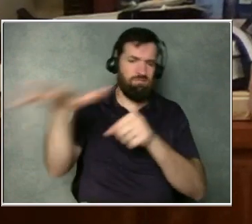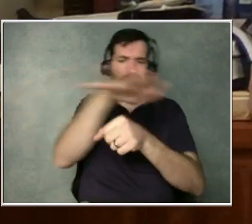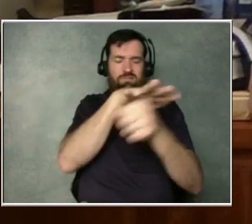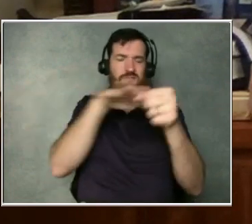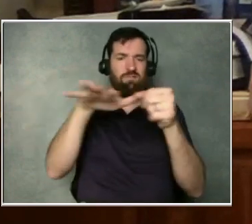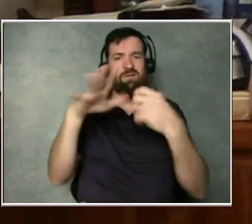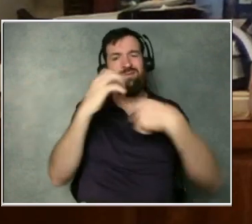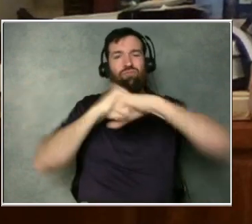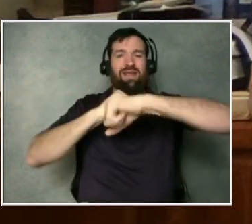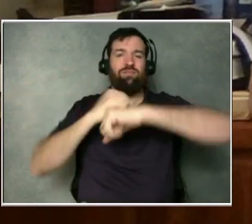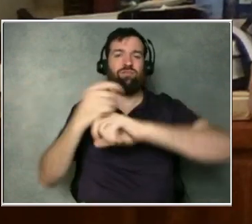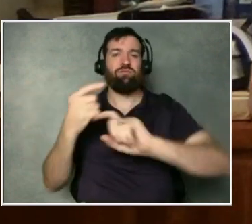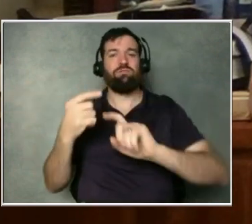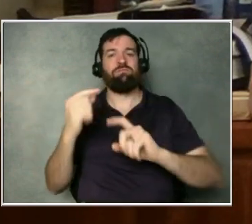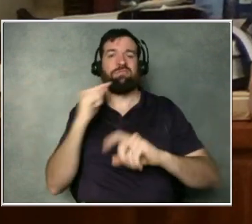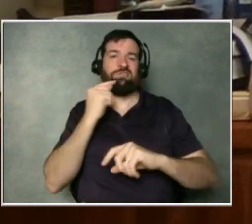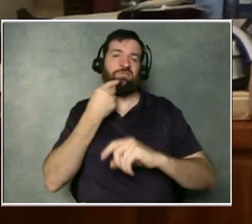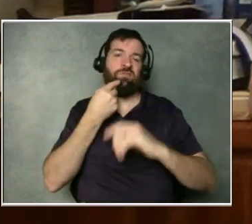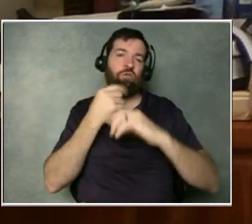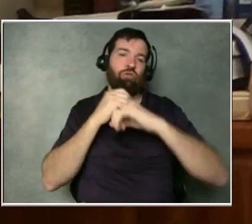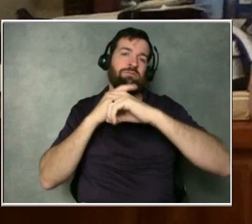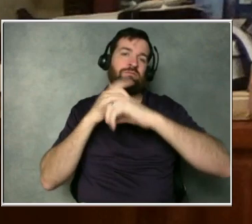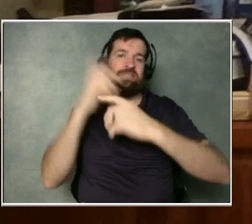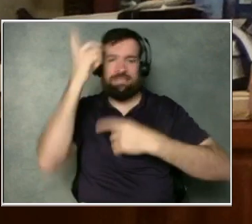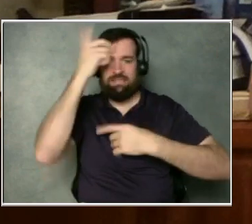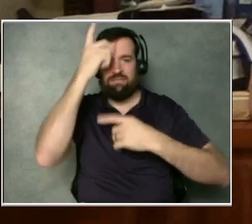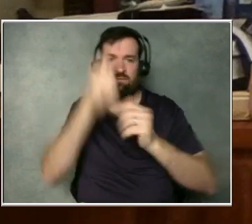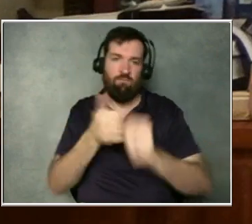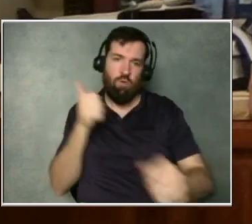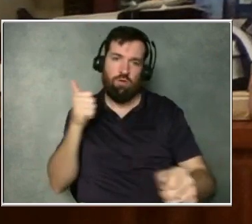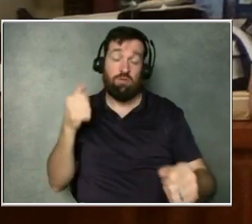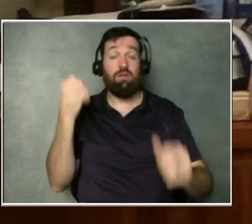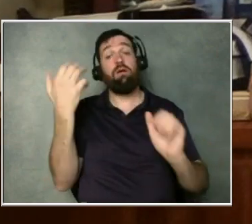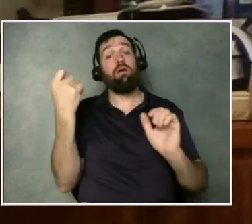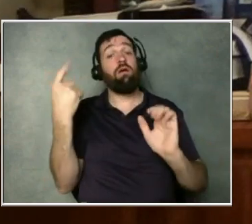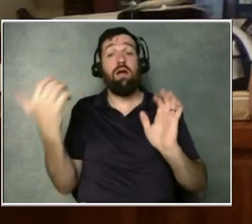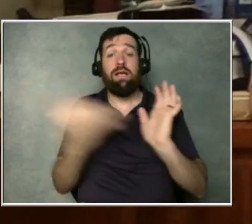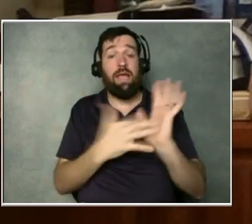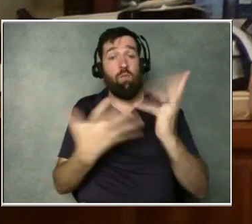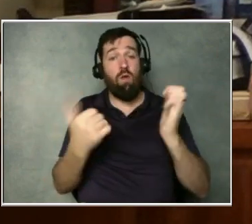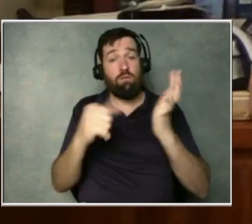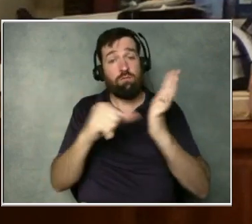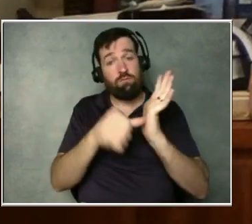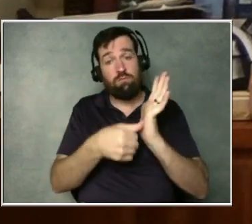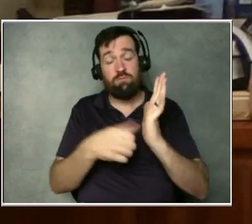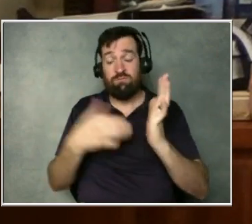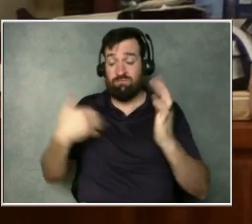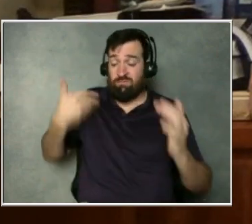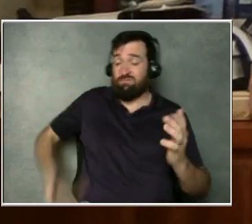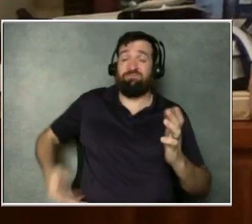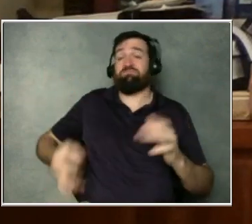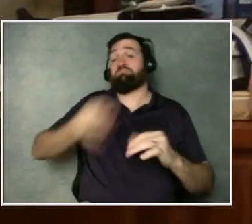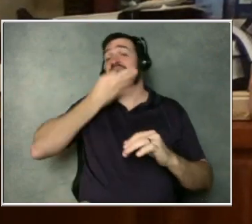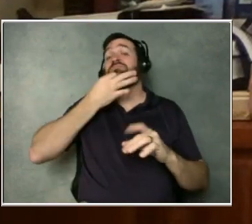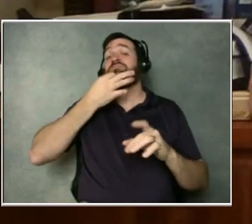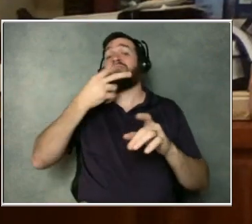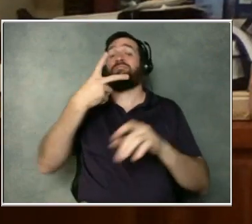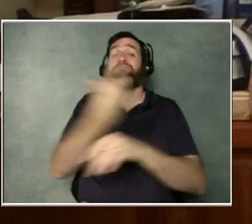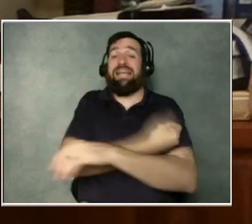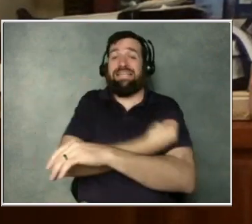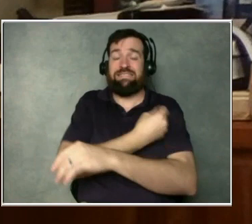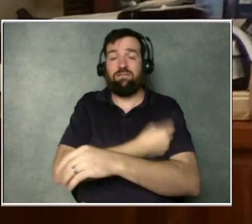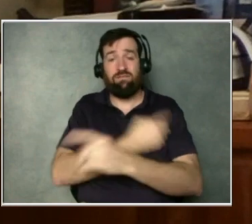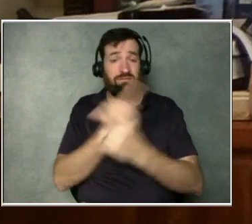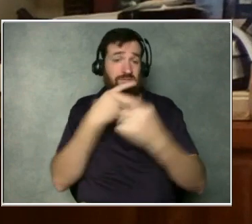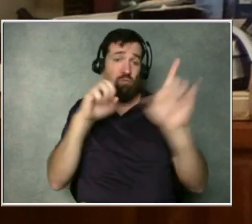people from severe disease. These vaccines, and again, let me emphasize this as a vaccinologist, they work